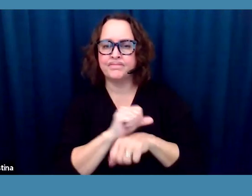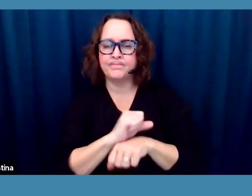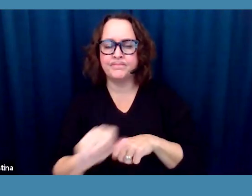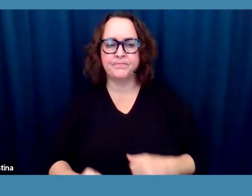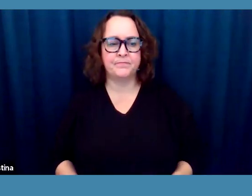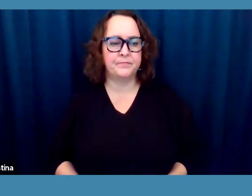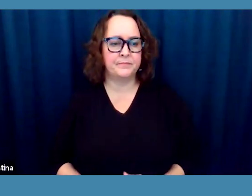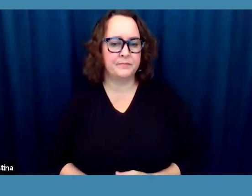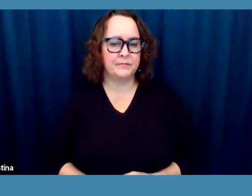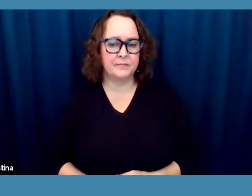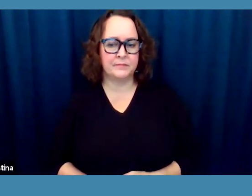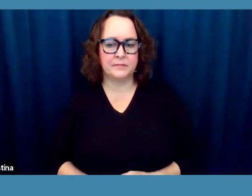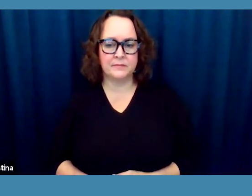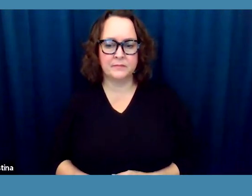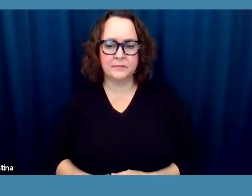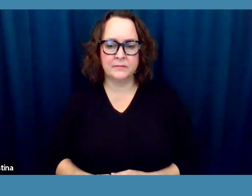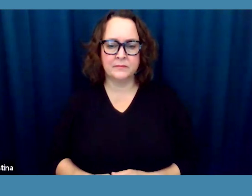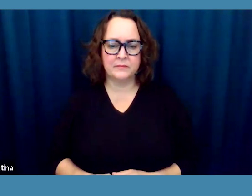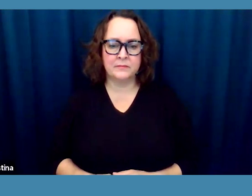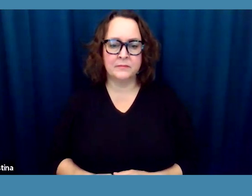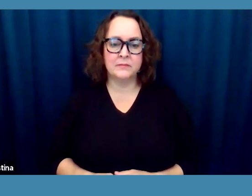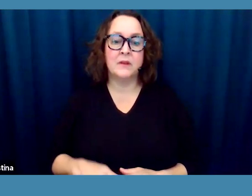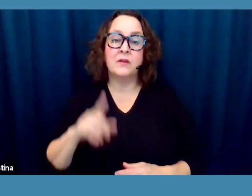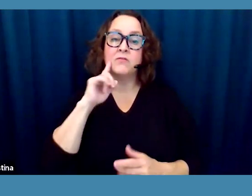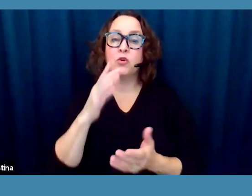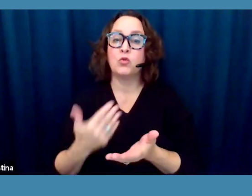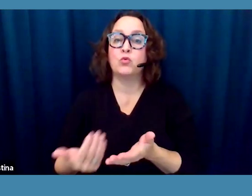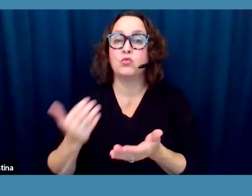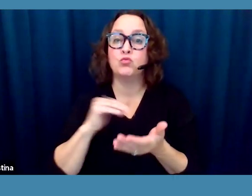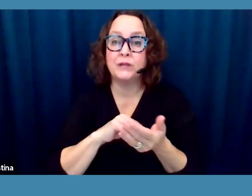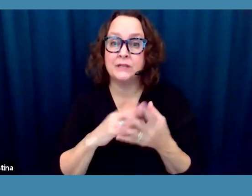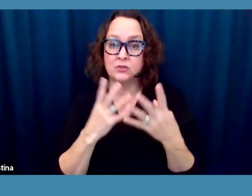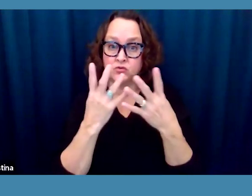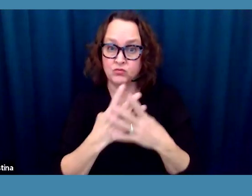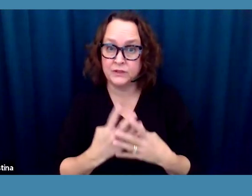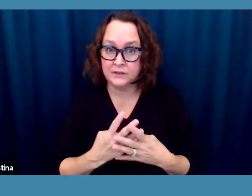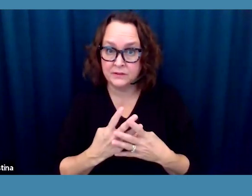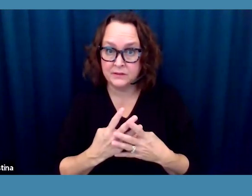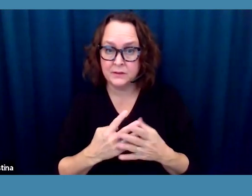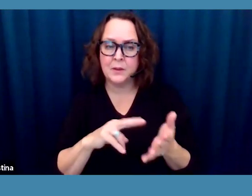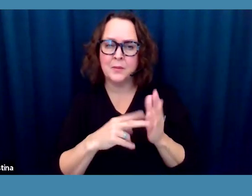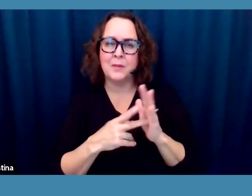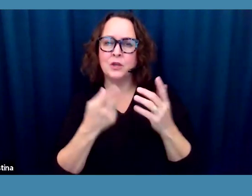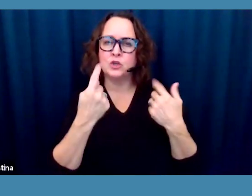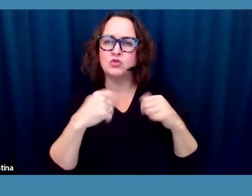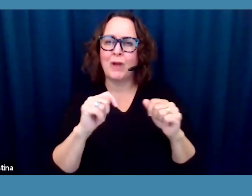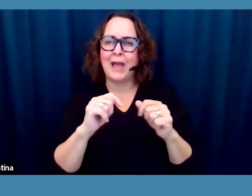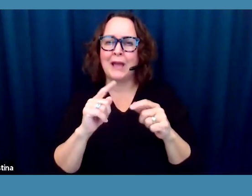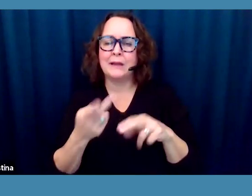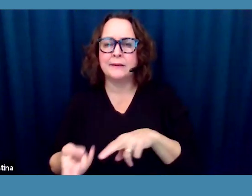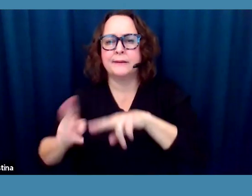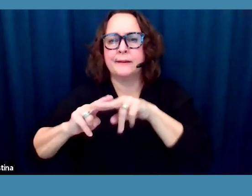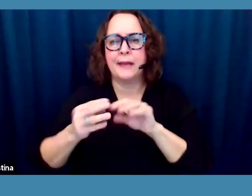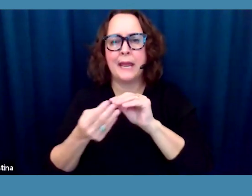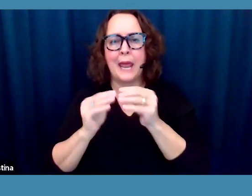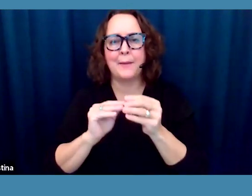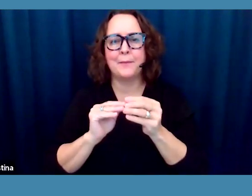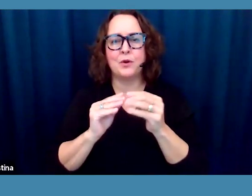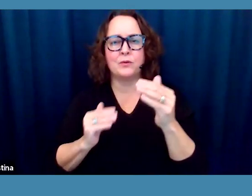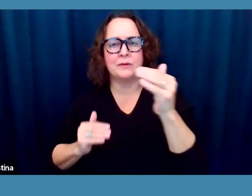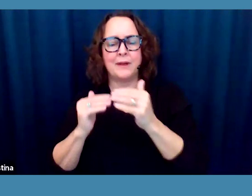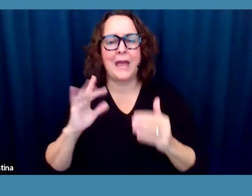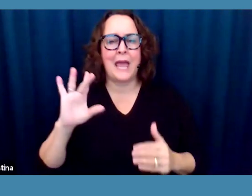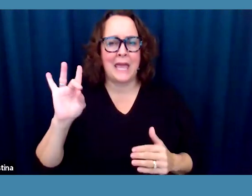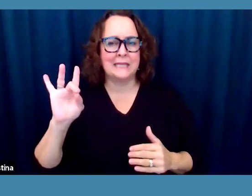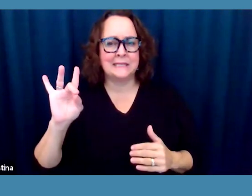So, and again, on rescreening, essentially you're just trying to move up your priority rank to get closer to 8 or